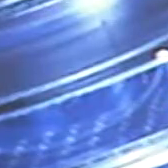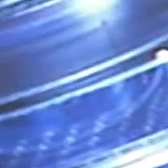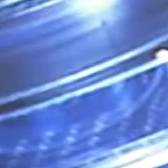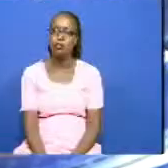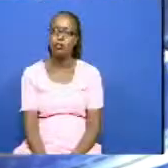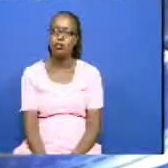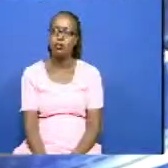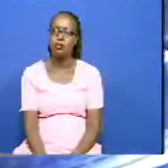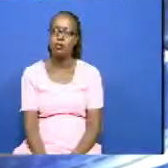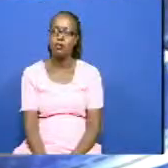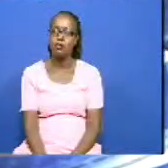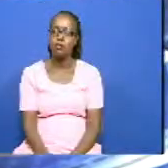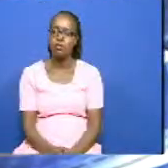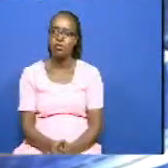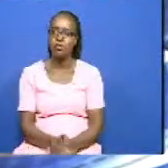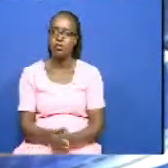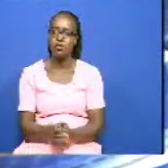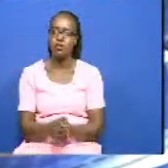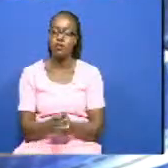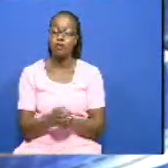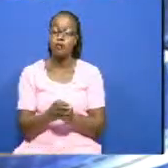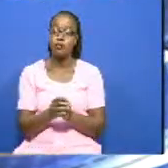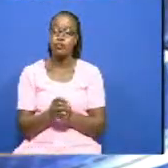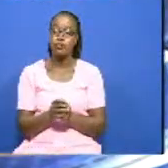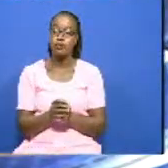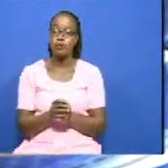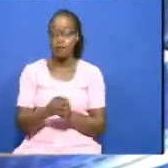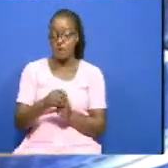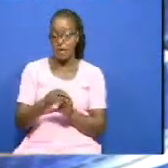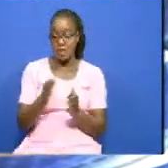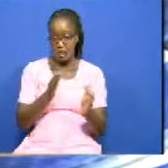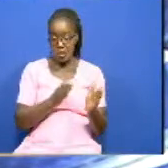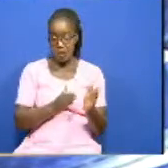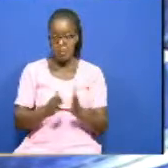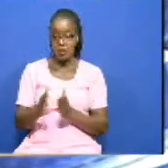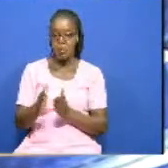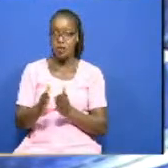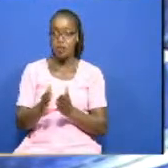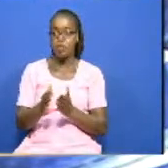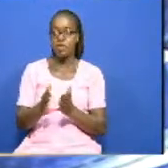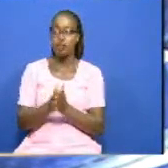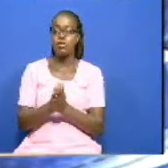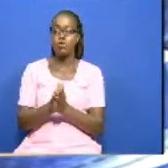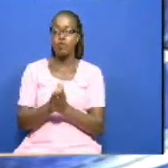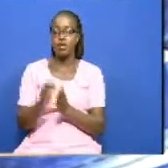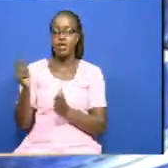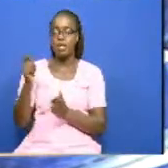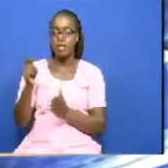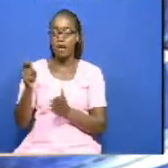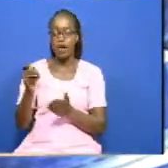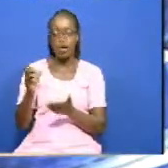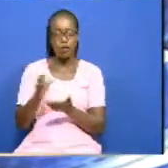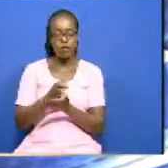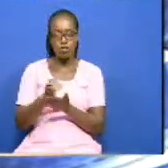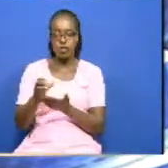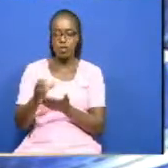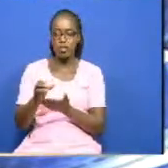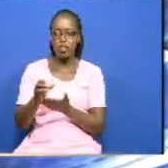And on news making headlines in the business world, the government plans to dispatch the Kenya Coast Guards to Lake